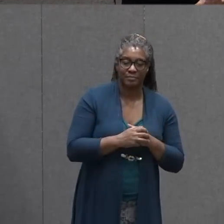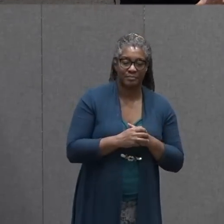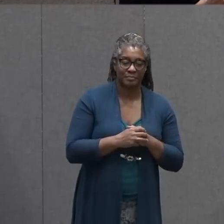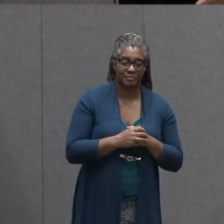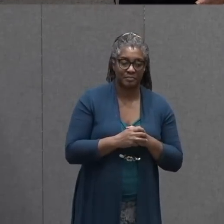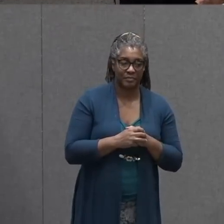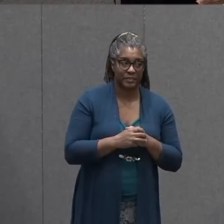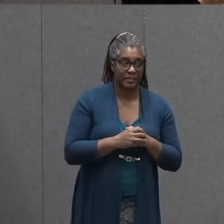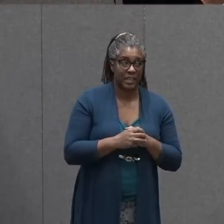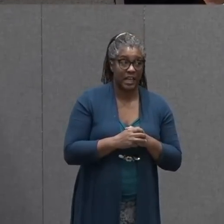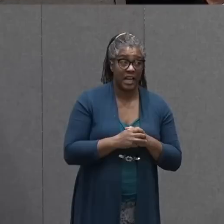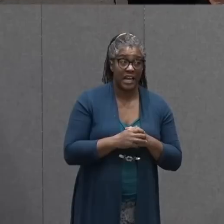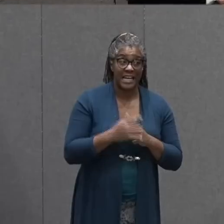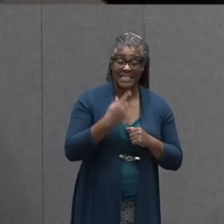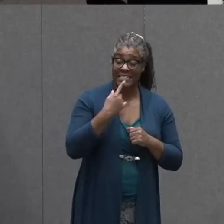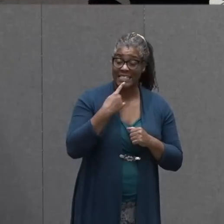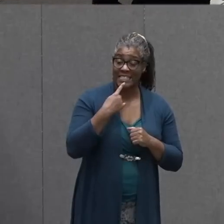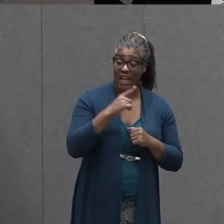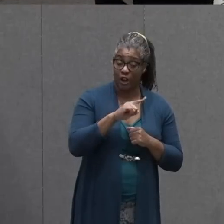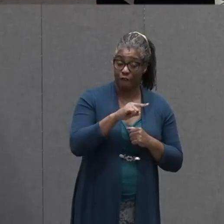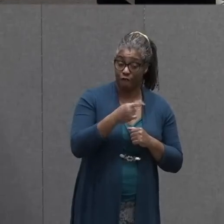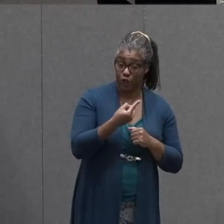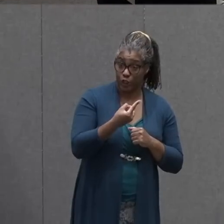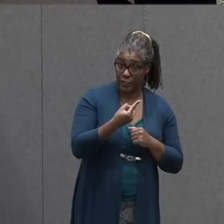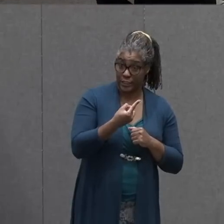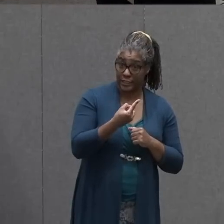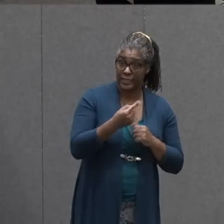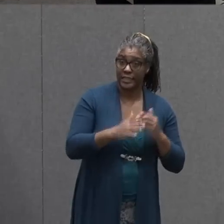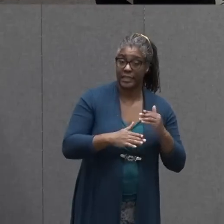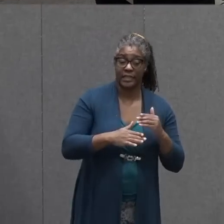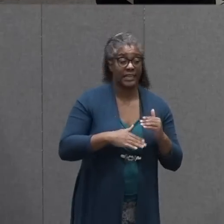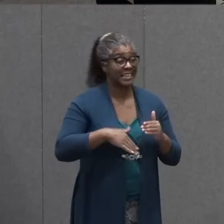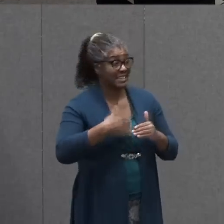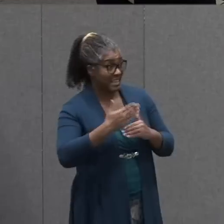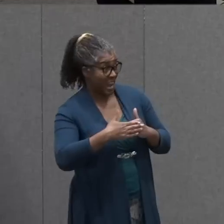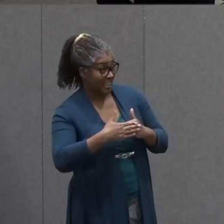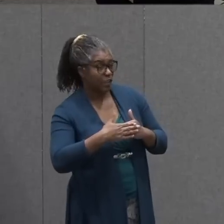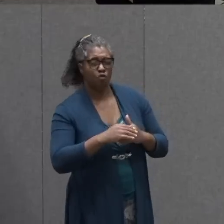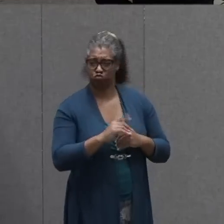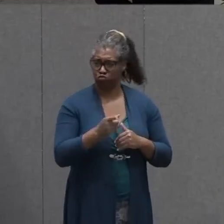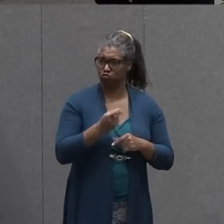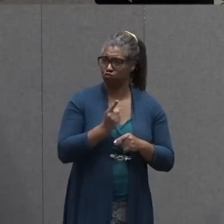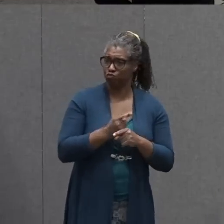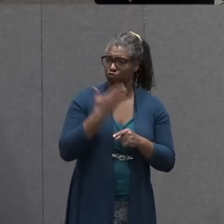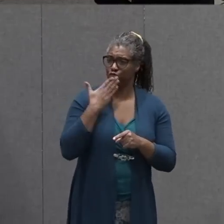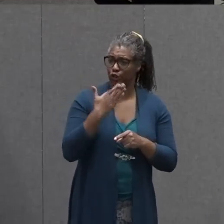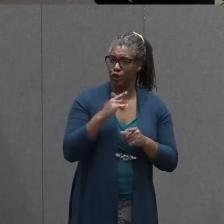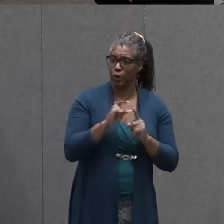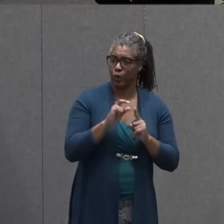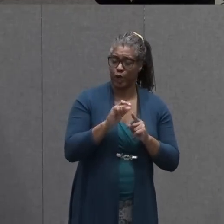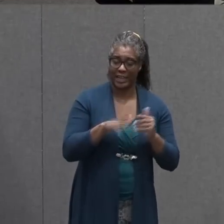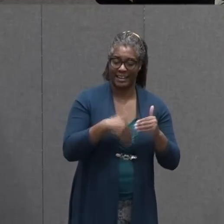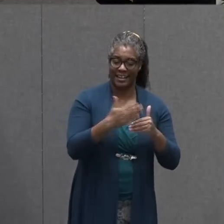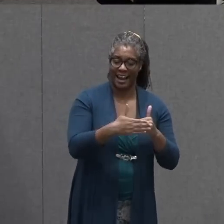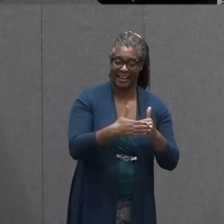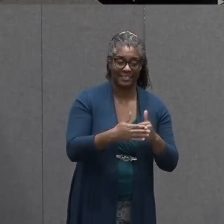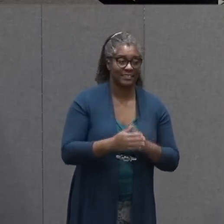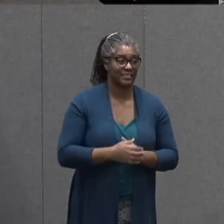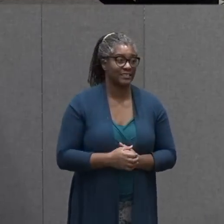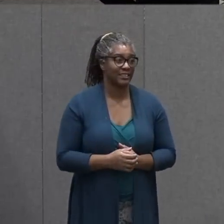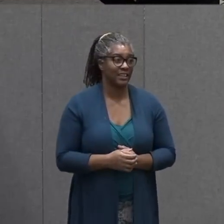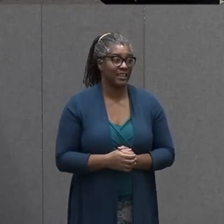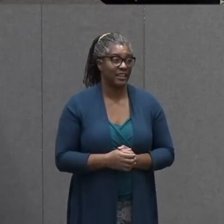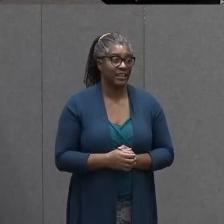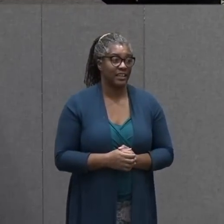first, next, Next, I like that. Next, we're going to